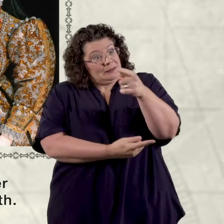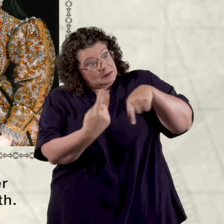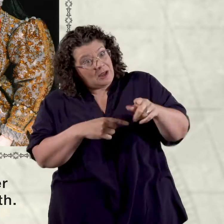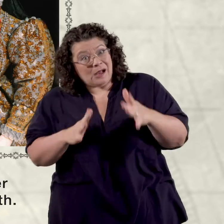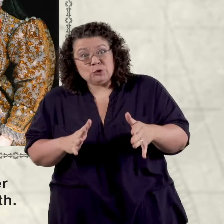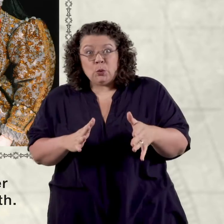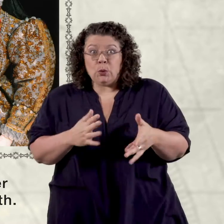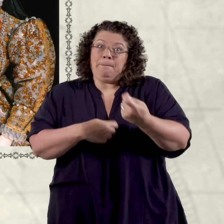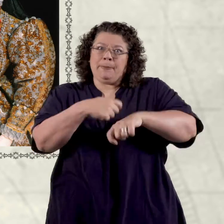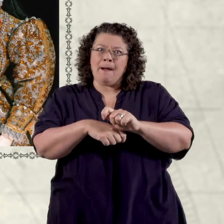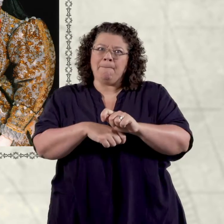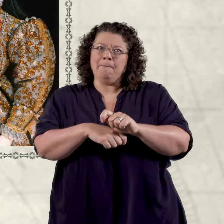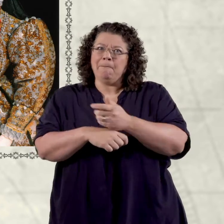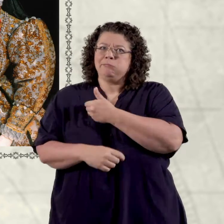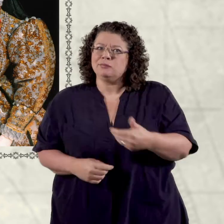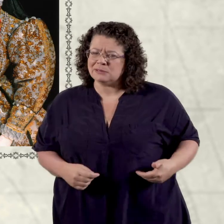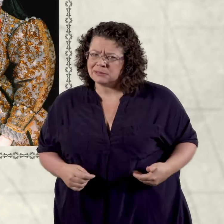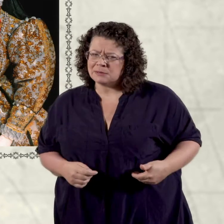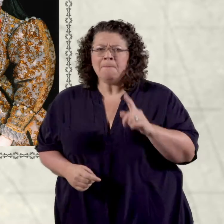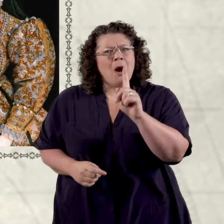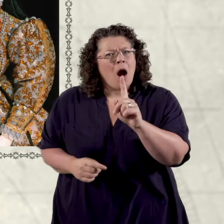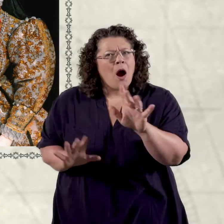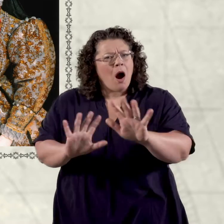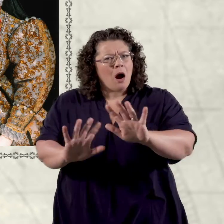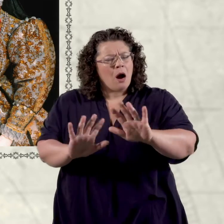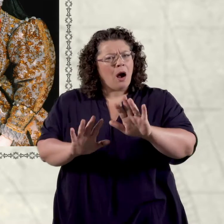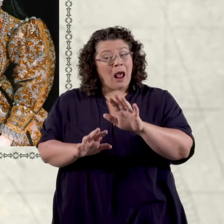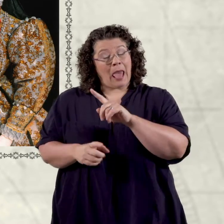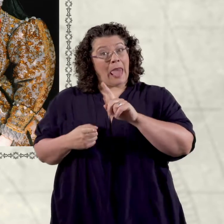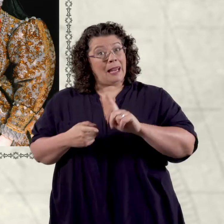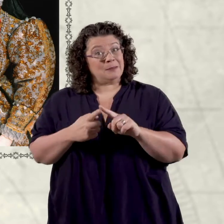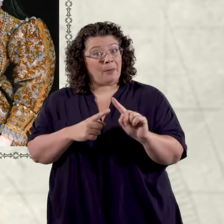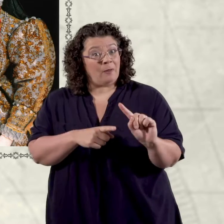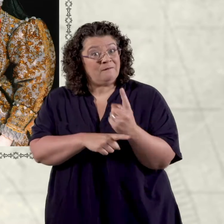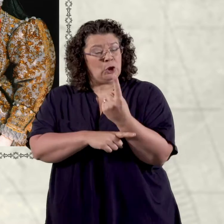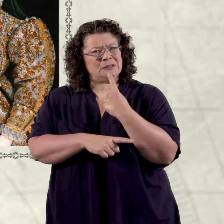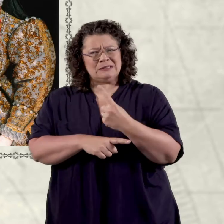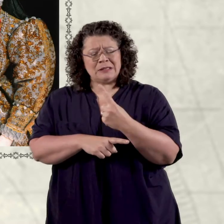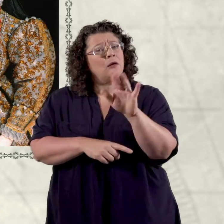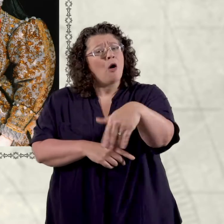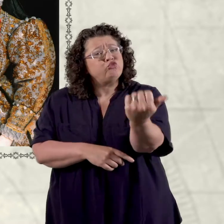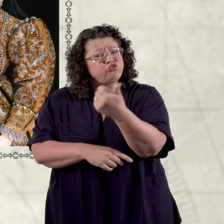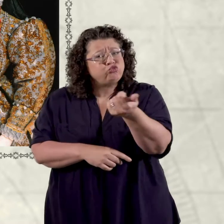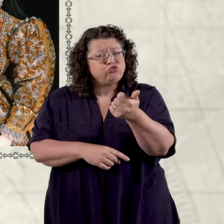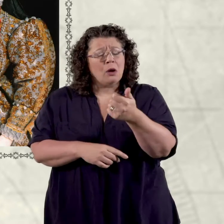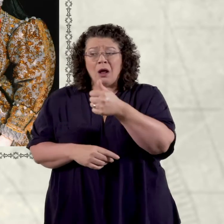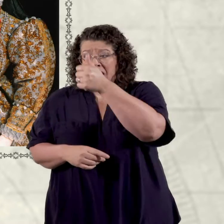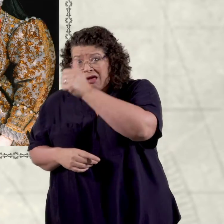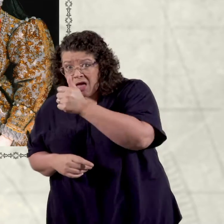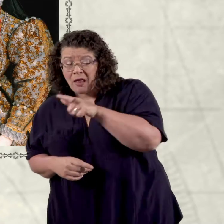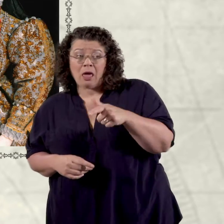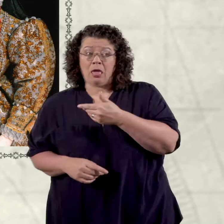the Protestant faith, which meant that you now had to be Protestants. Well, not quite,